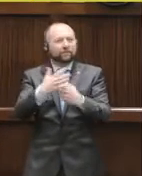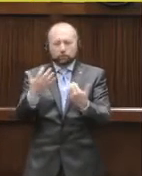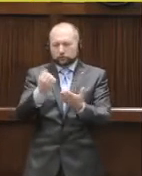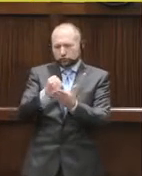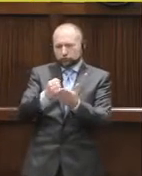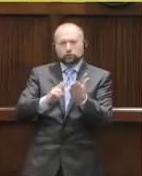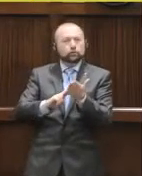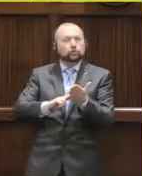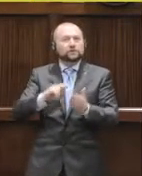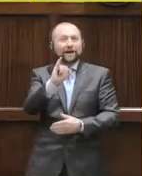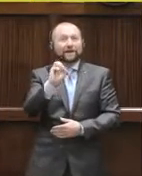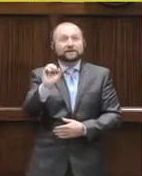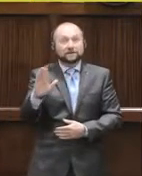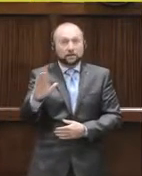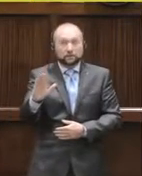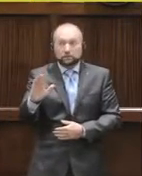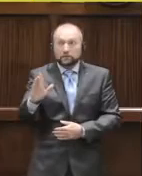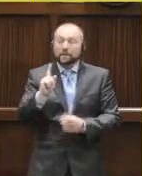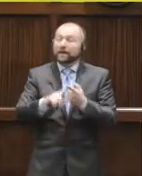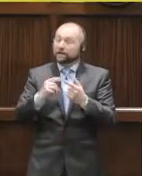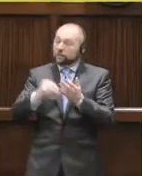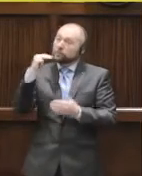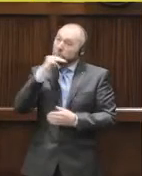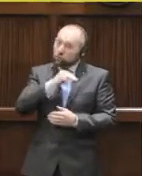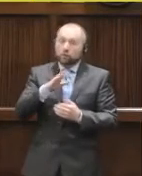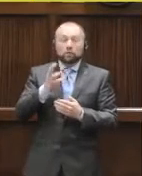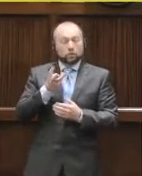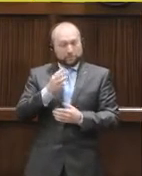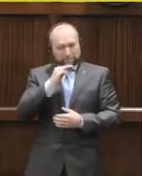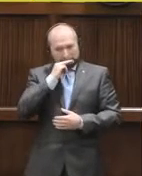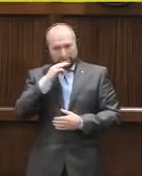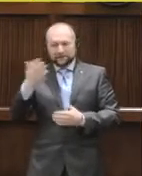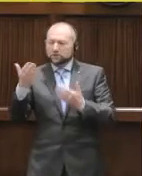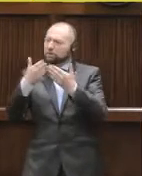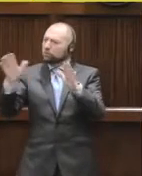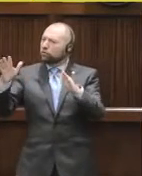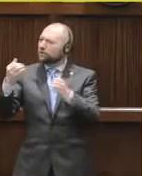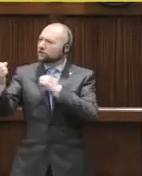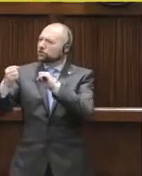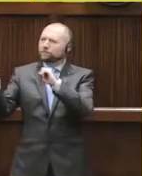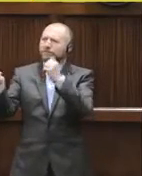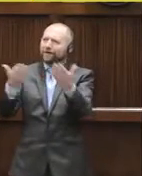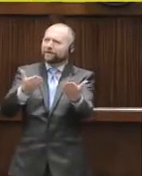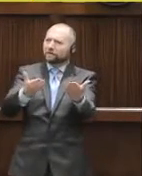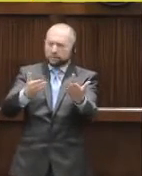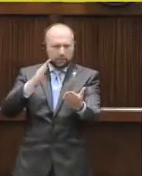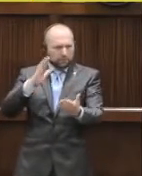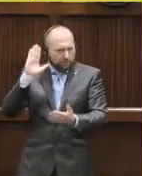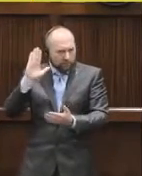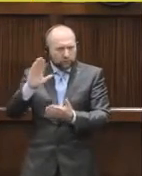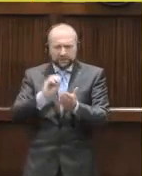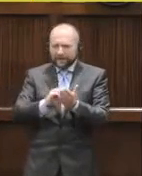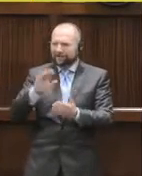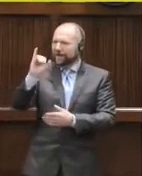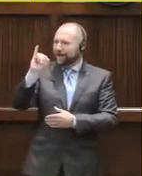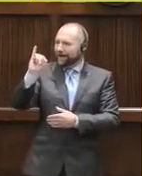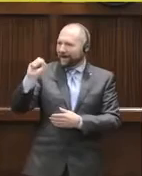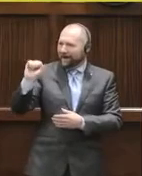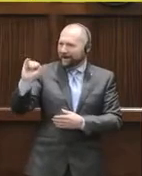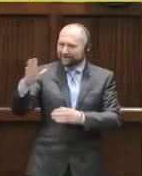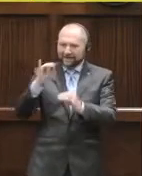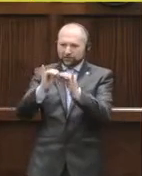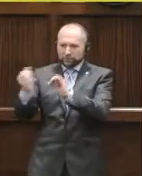Language. Importantly, it will also require public bodies to provide Irish Sign Language users with free interpretation